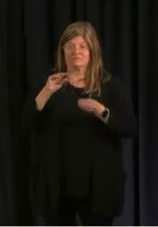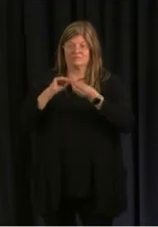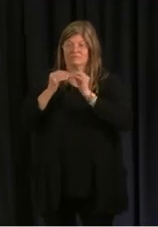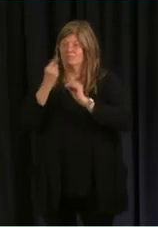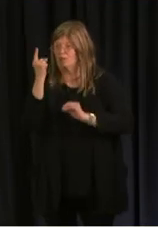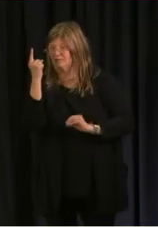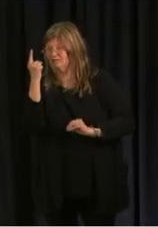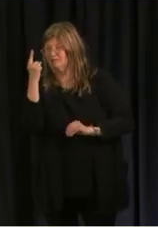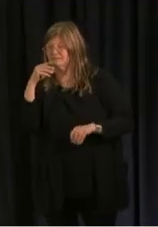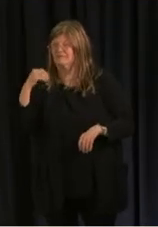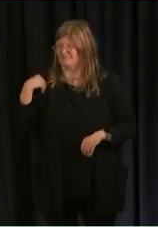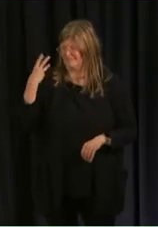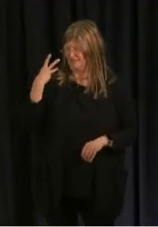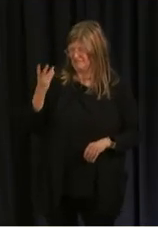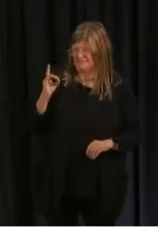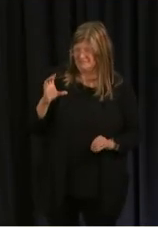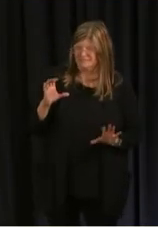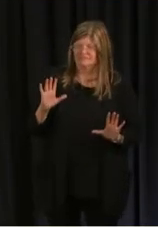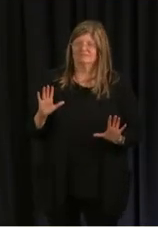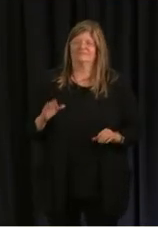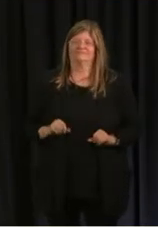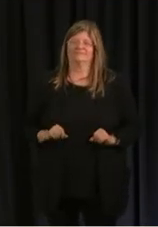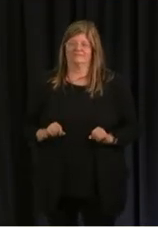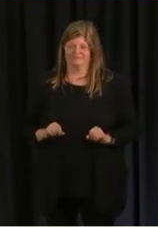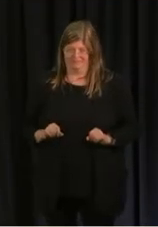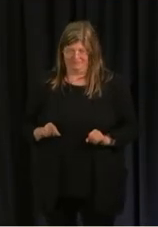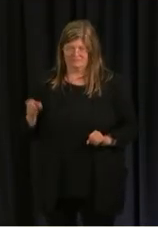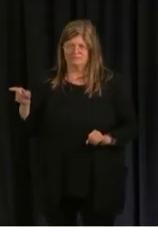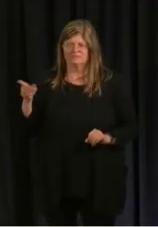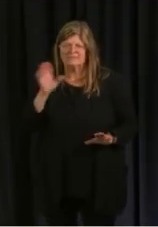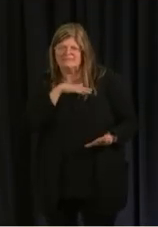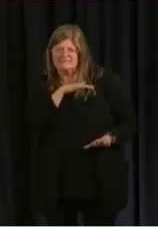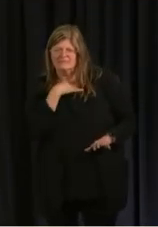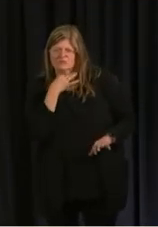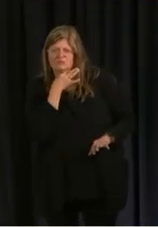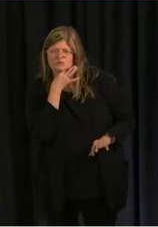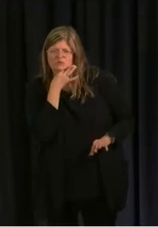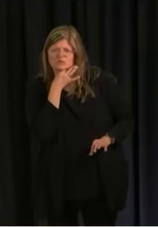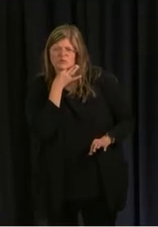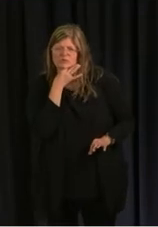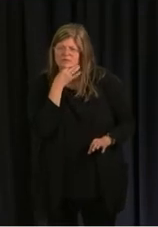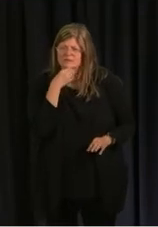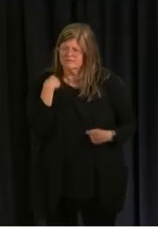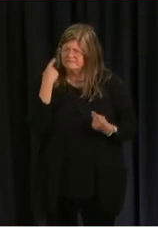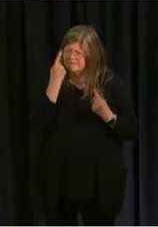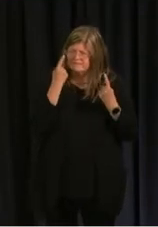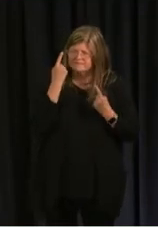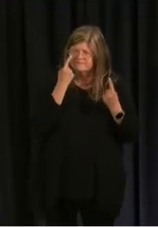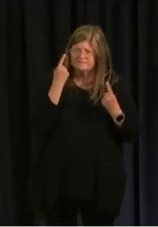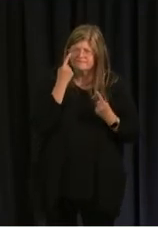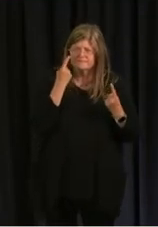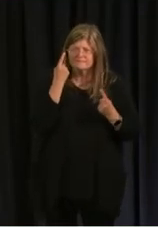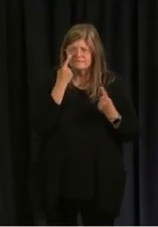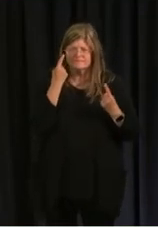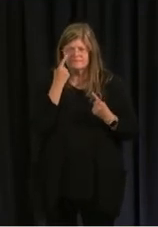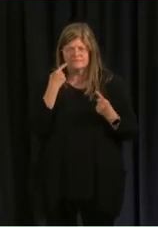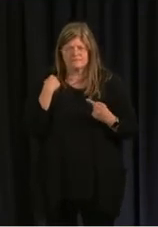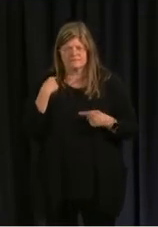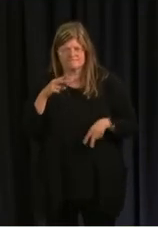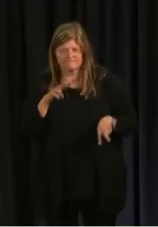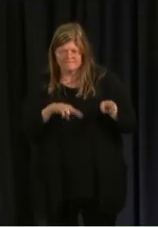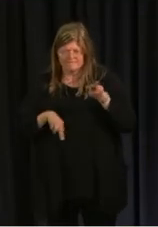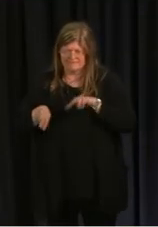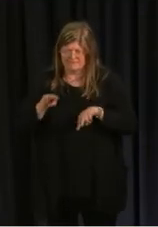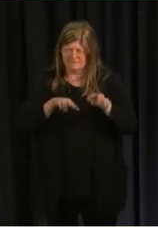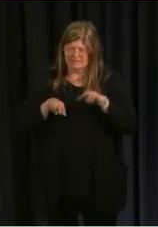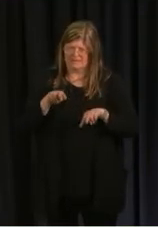Hi, this is Matthew Rose. I'm just curious. It seems from the New York Times reporting that we seem to be in kind of the bottom sect of the country for allocations,